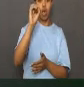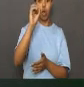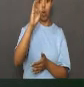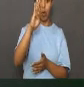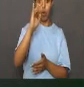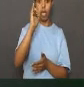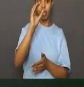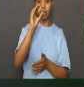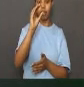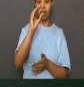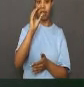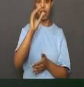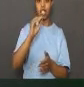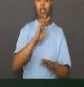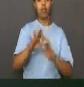of glucose: